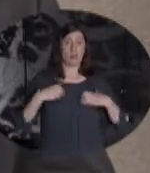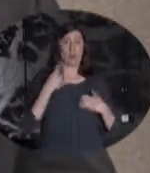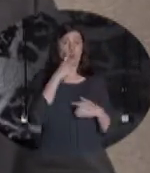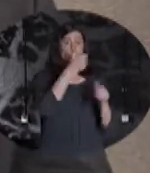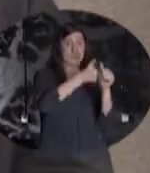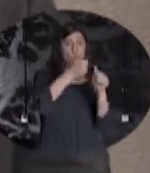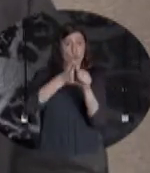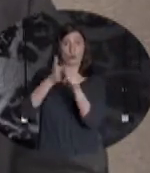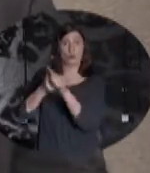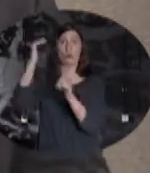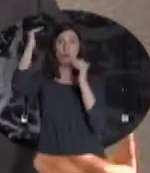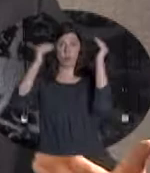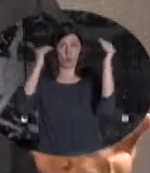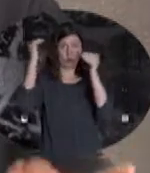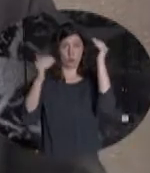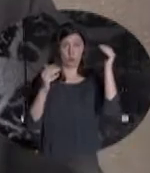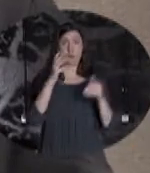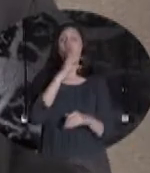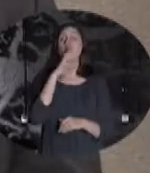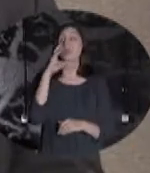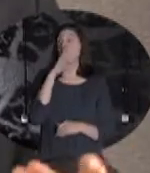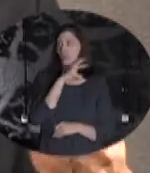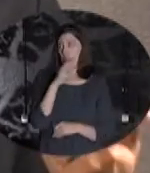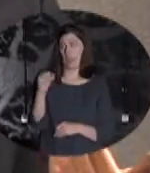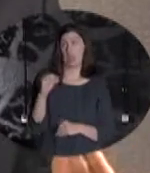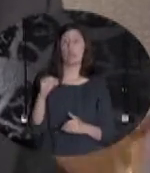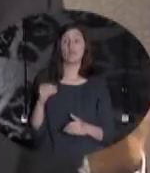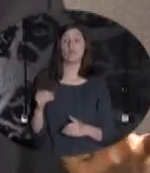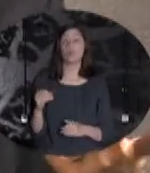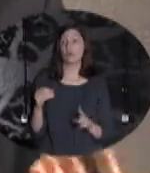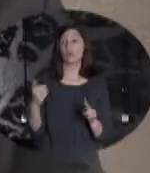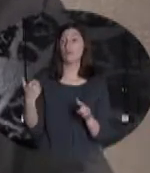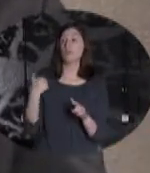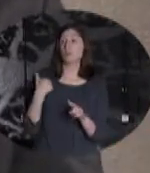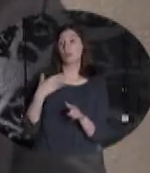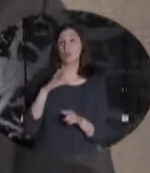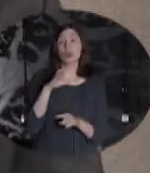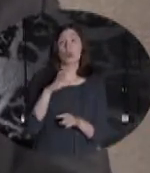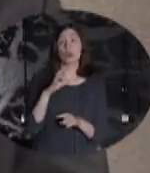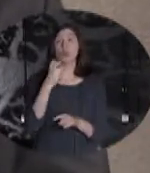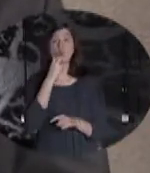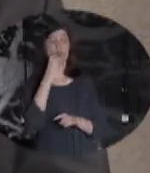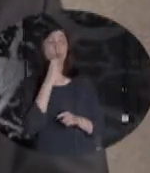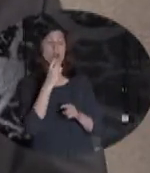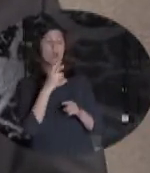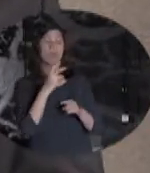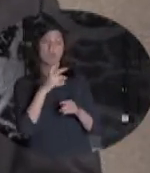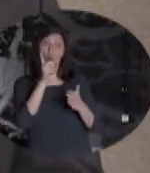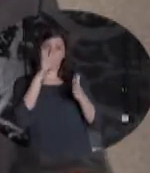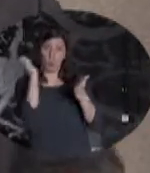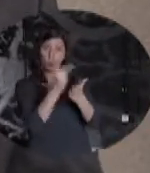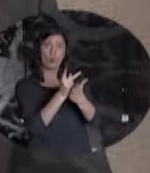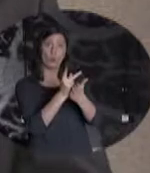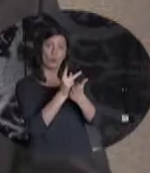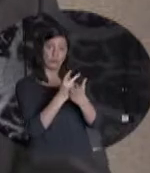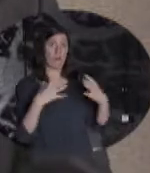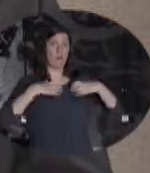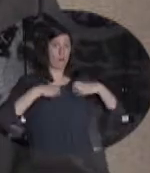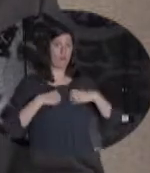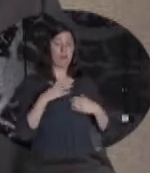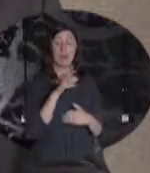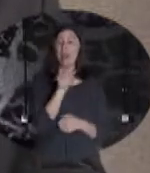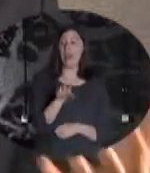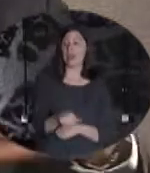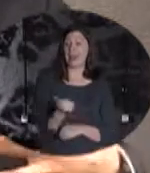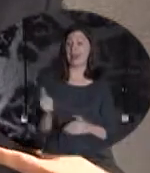adult. And it has to be on the boat, and it has to be a Coast Guard approved model of life jacket. And also, any child that's on a boat